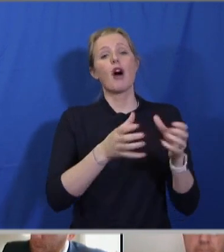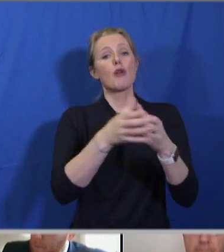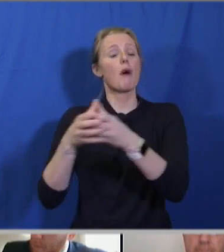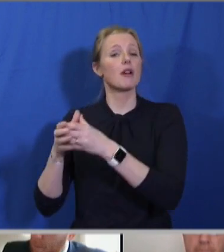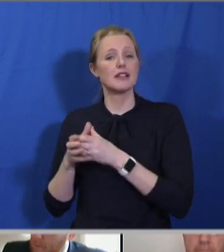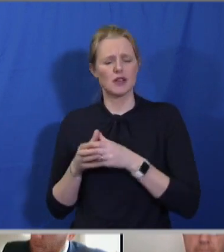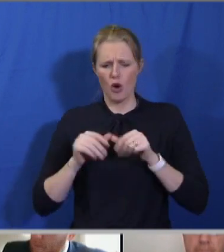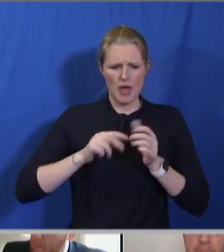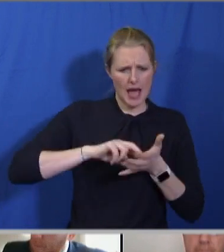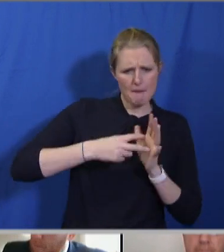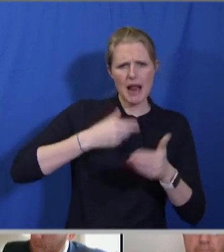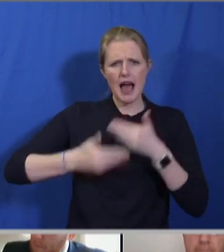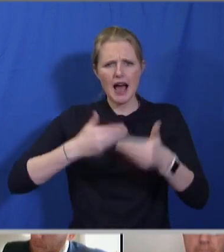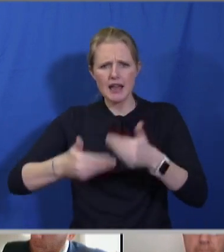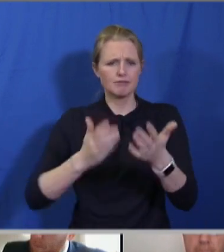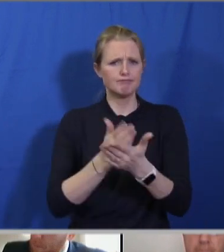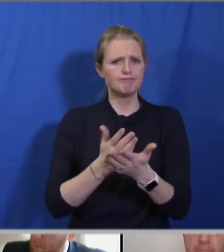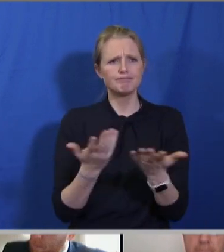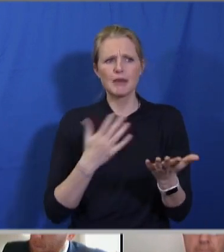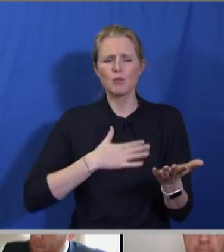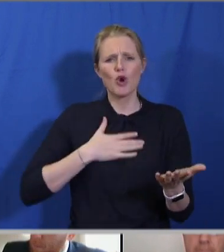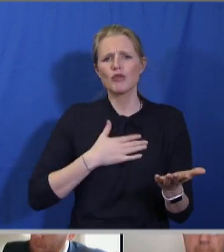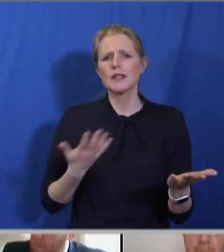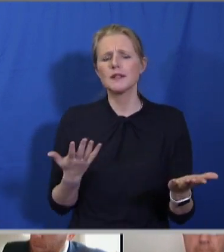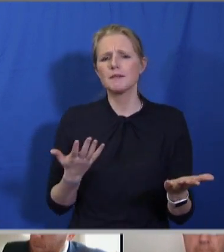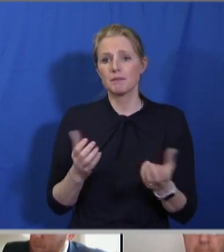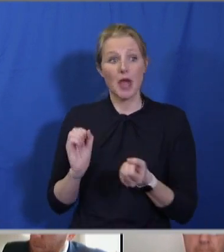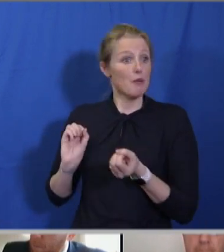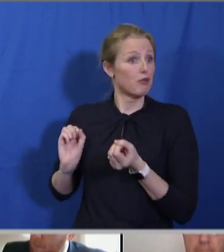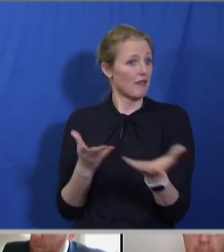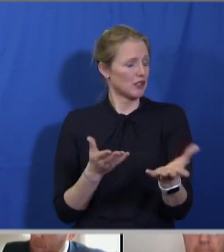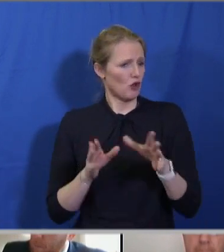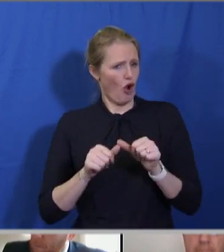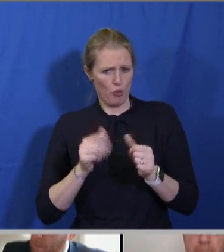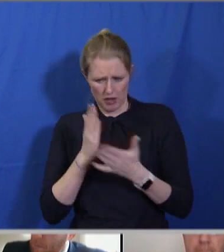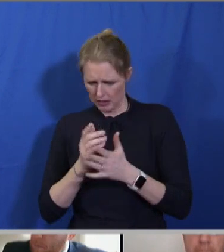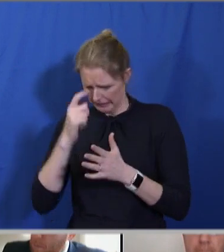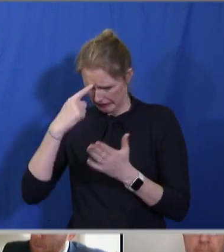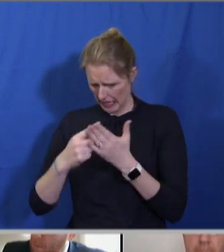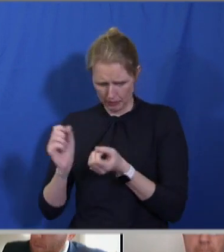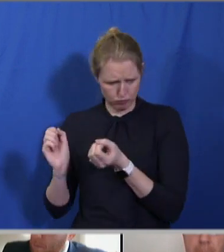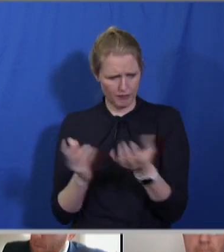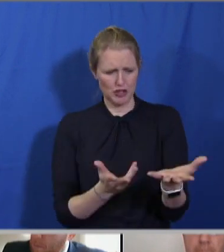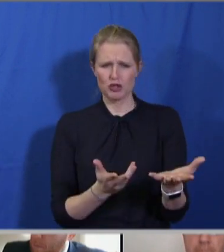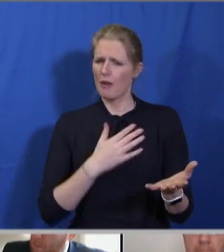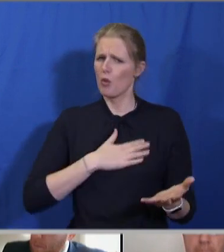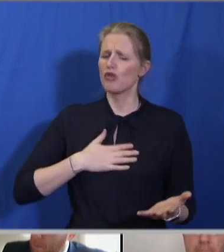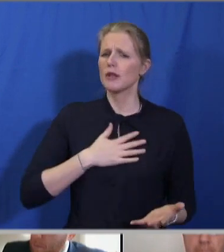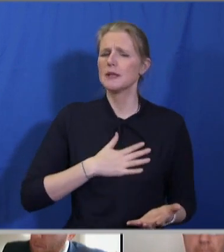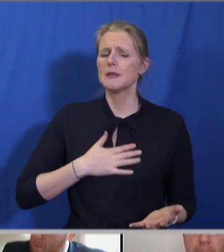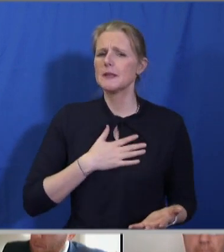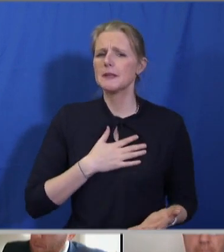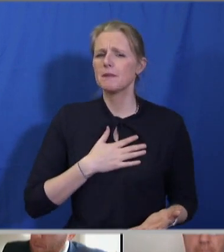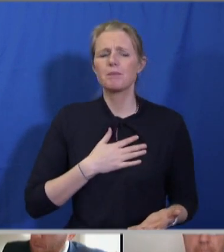plan, and ultimately how provision is rolled out. And I know the question was asked and